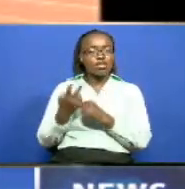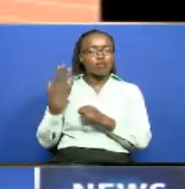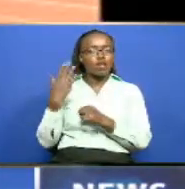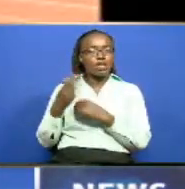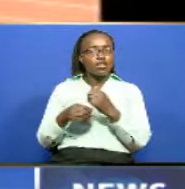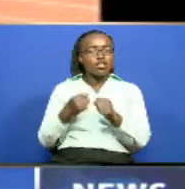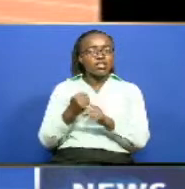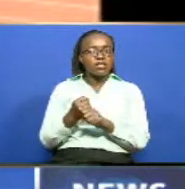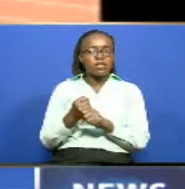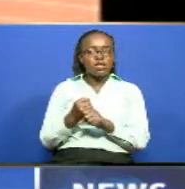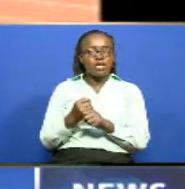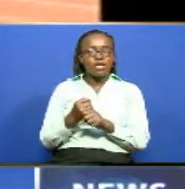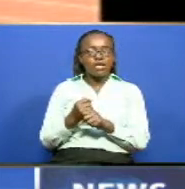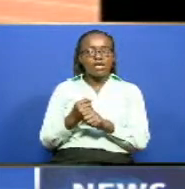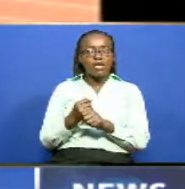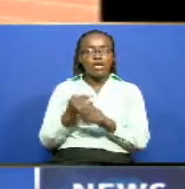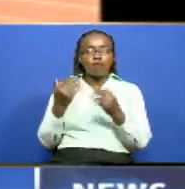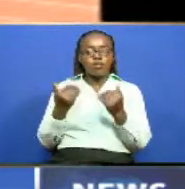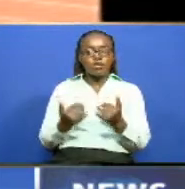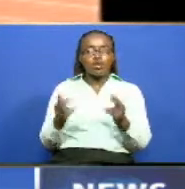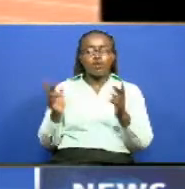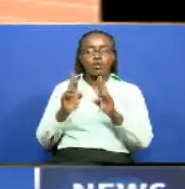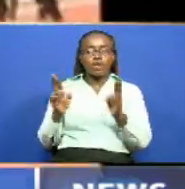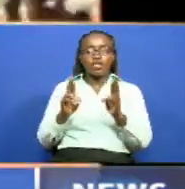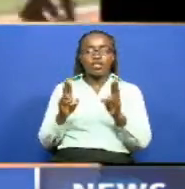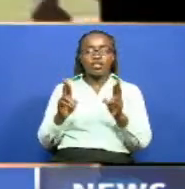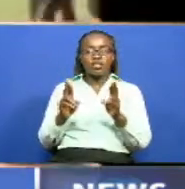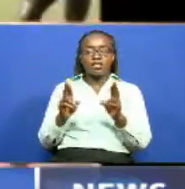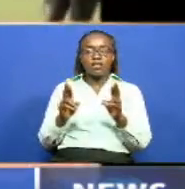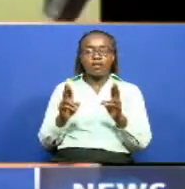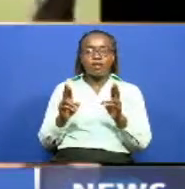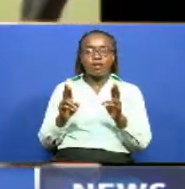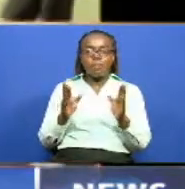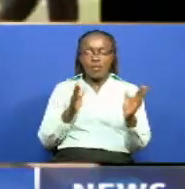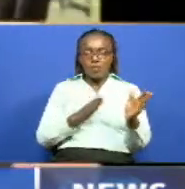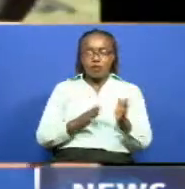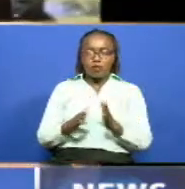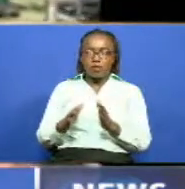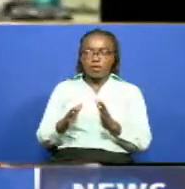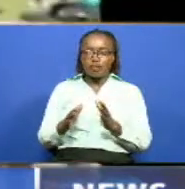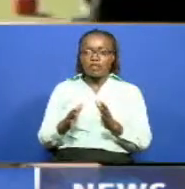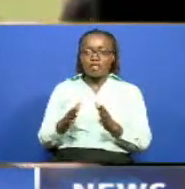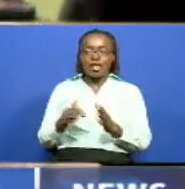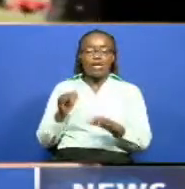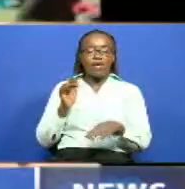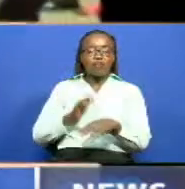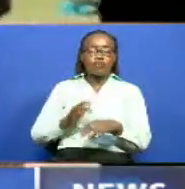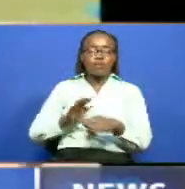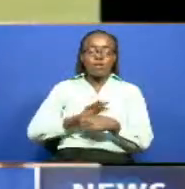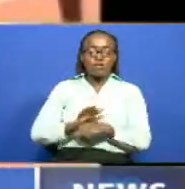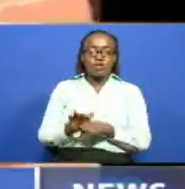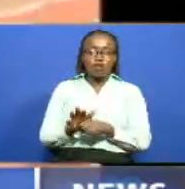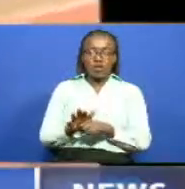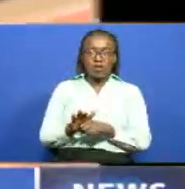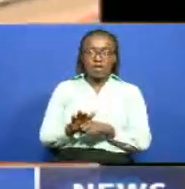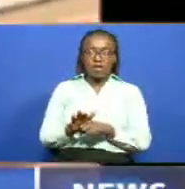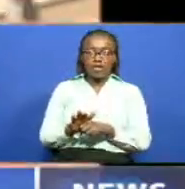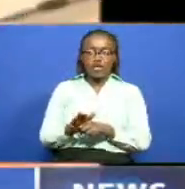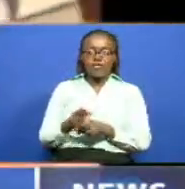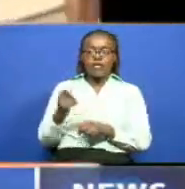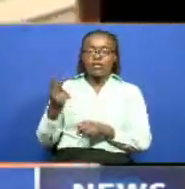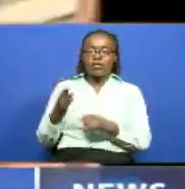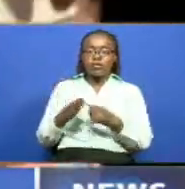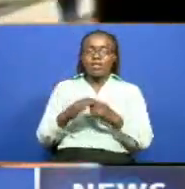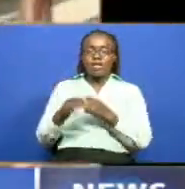year. After now, we are ready for that. Her preparations have, however, been hit by the coronavirus pandemic, with the